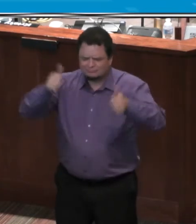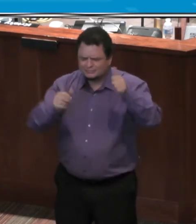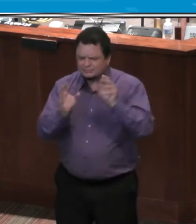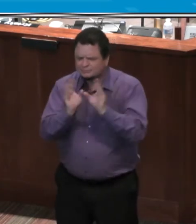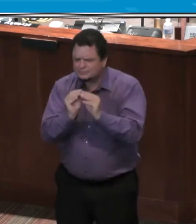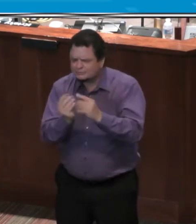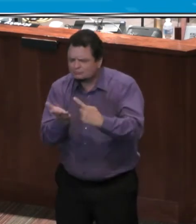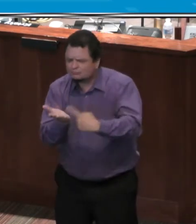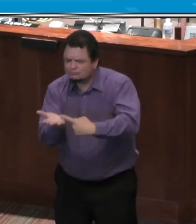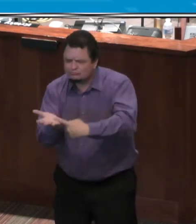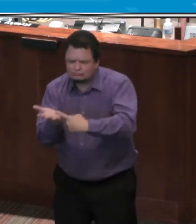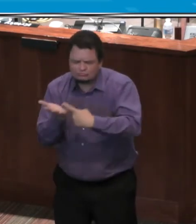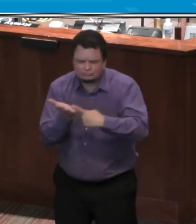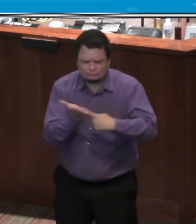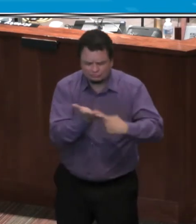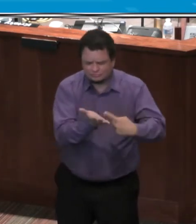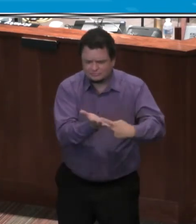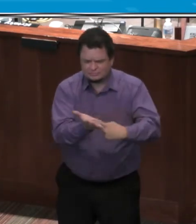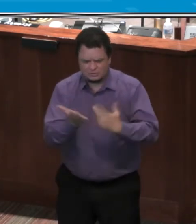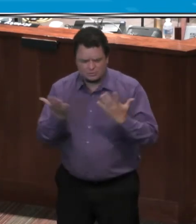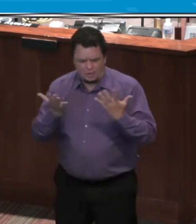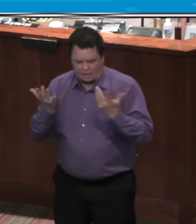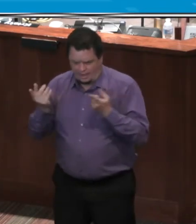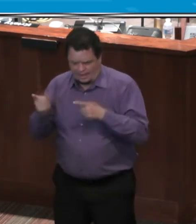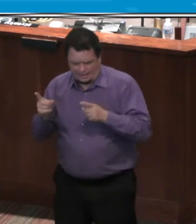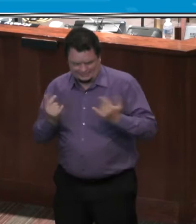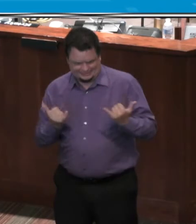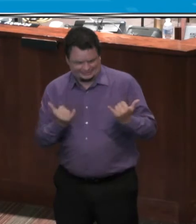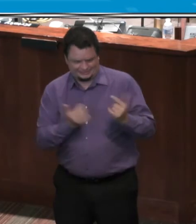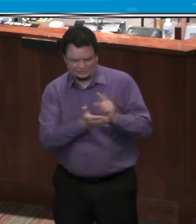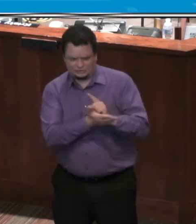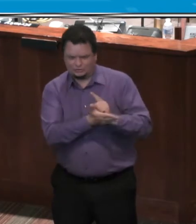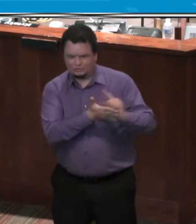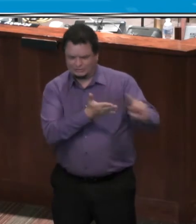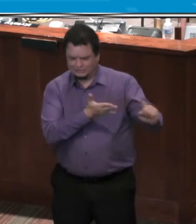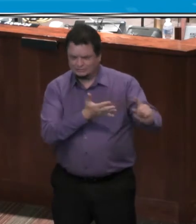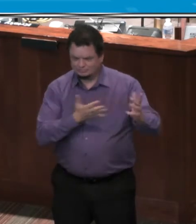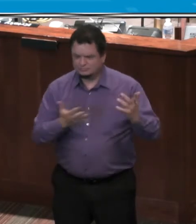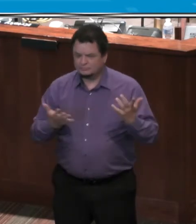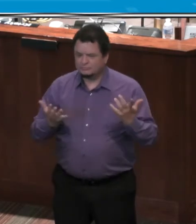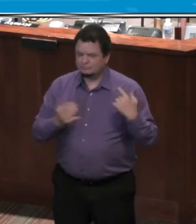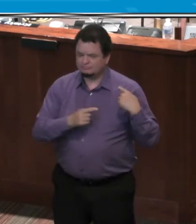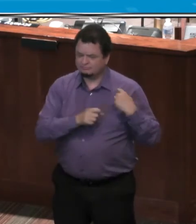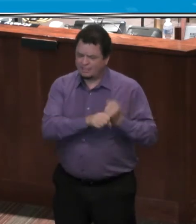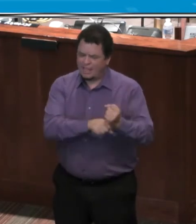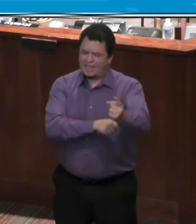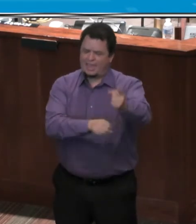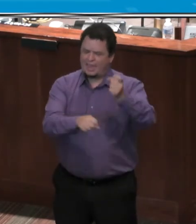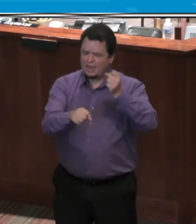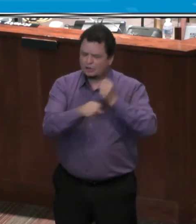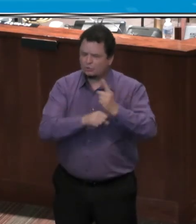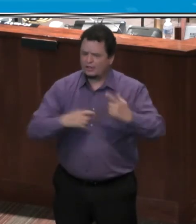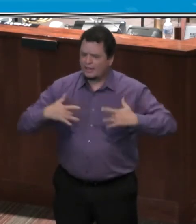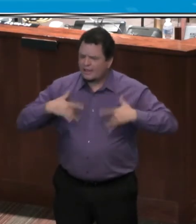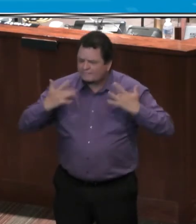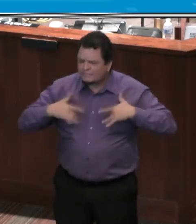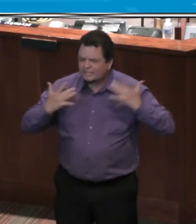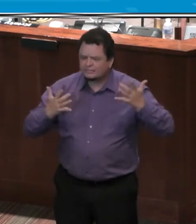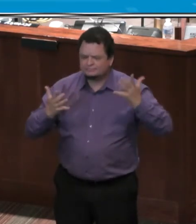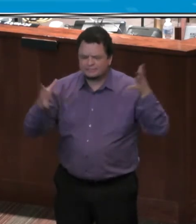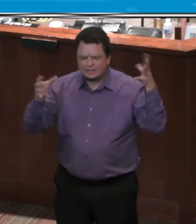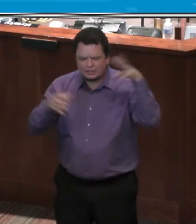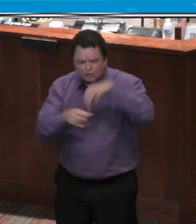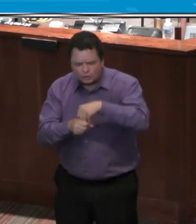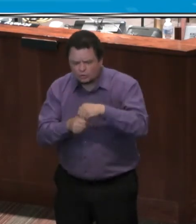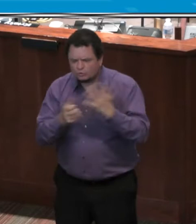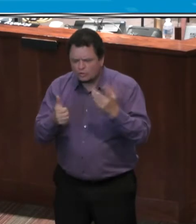course. And this is an annual event that includes a lot of government agencies, a lot of